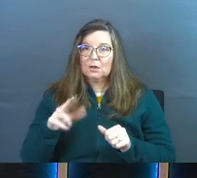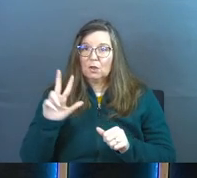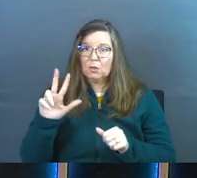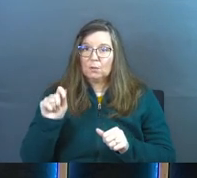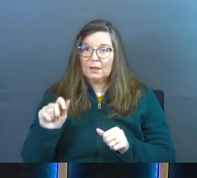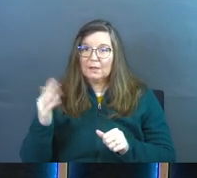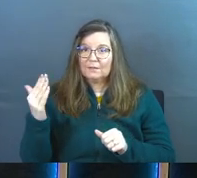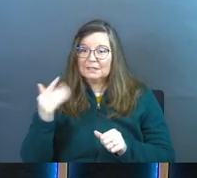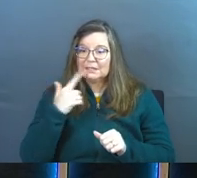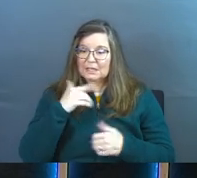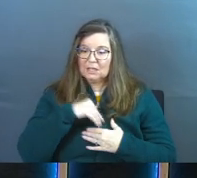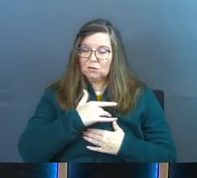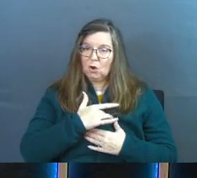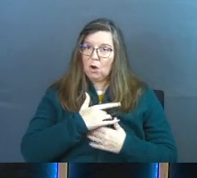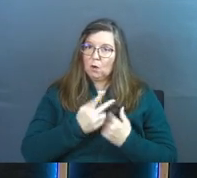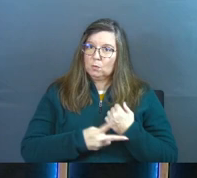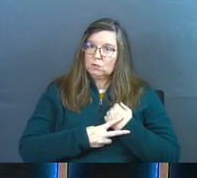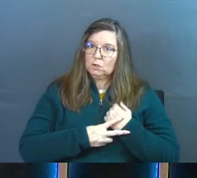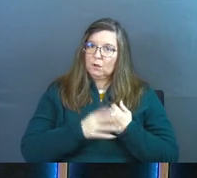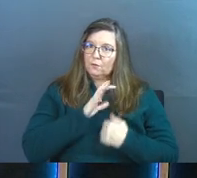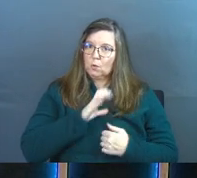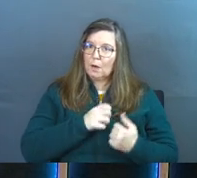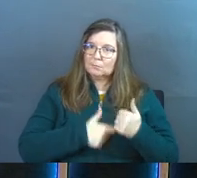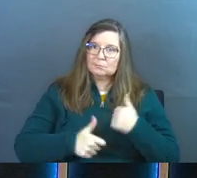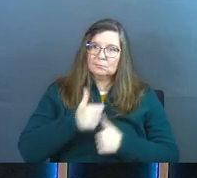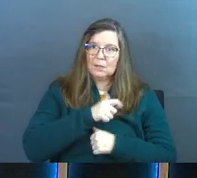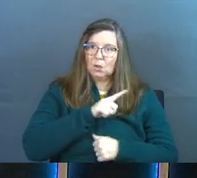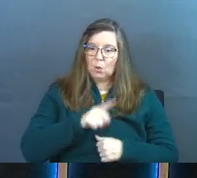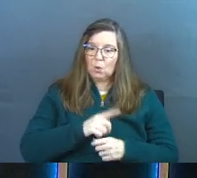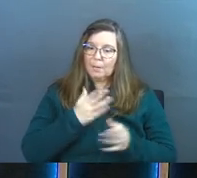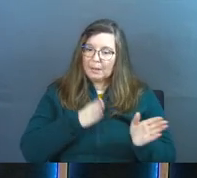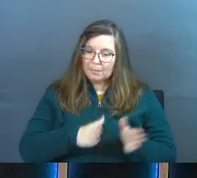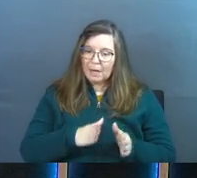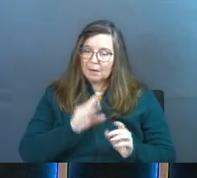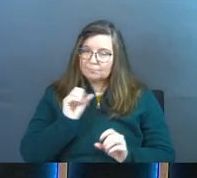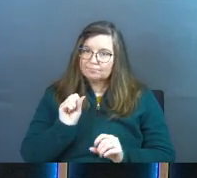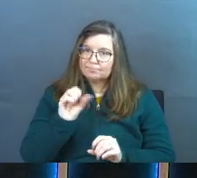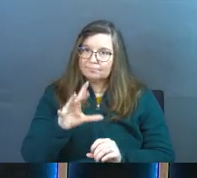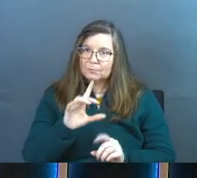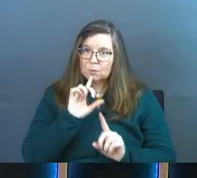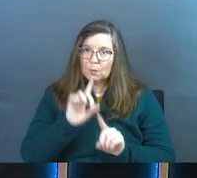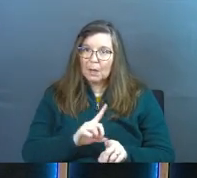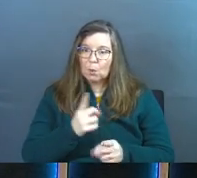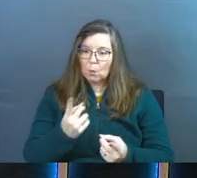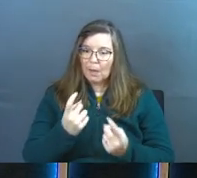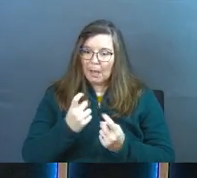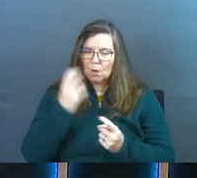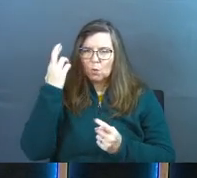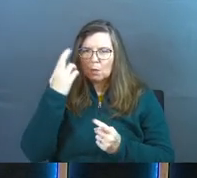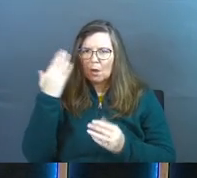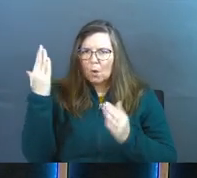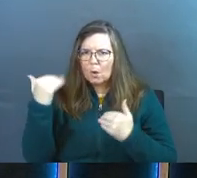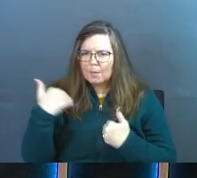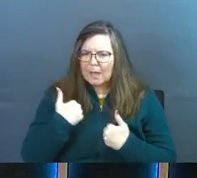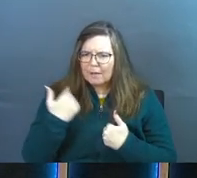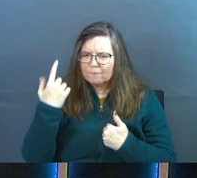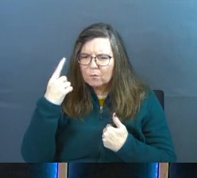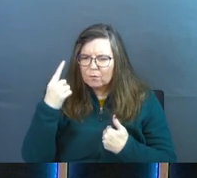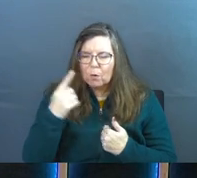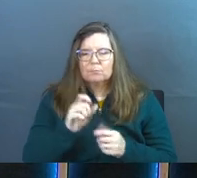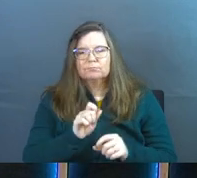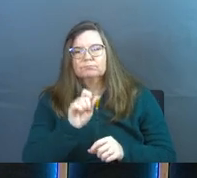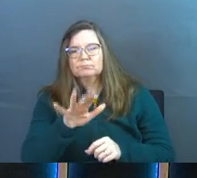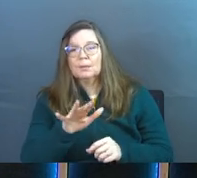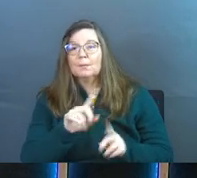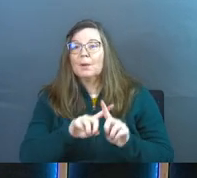hearts, reserve Christ as Lord. Always be prepared to give an answer to everyone who asks you to give the reason for the hope that you have, but